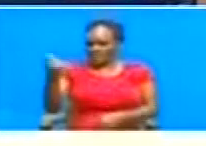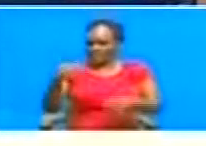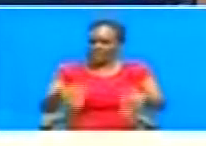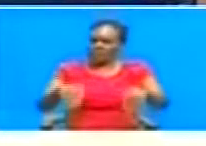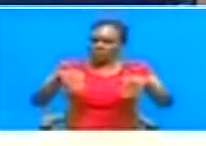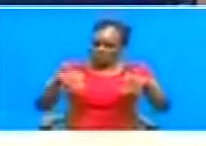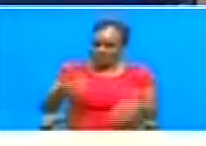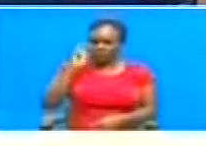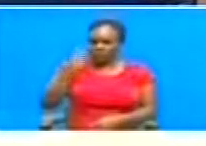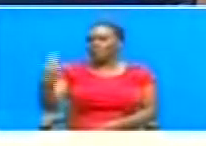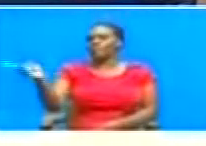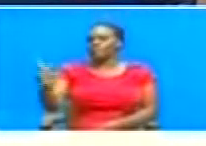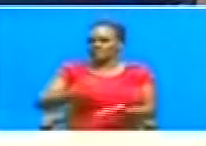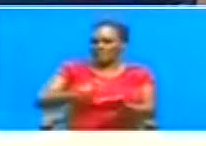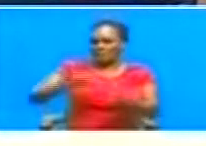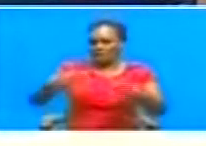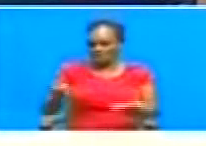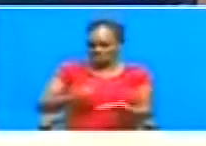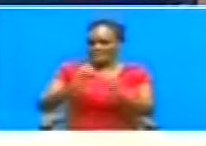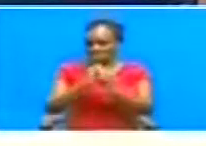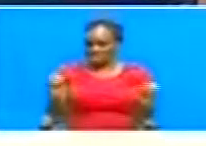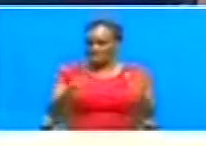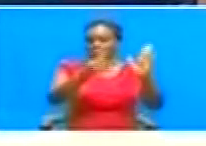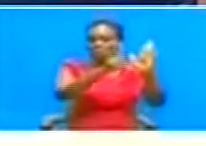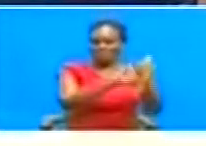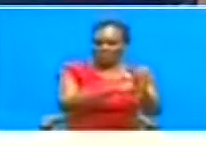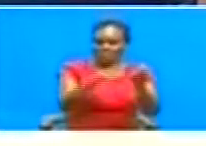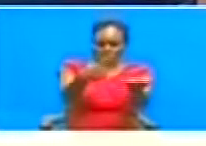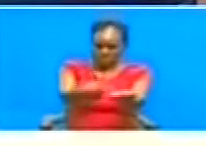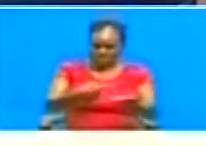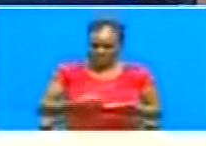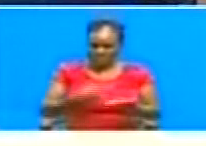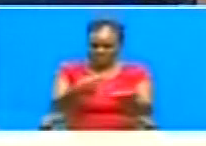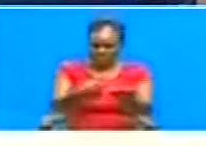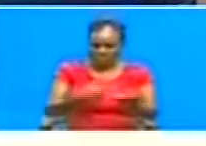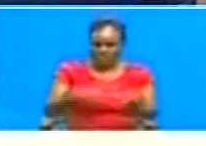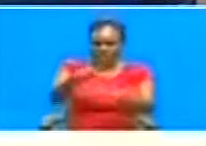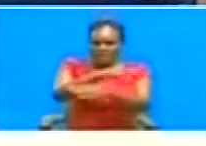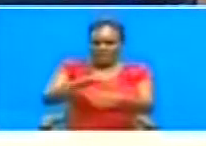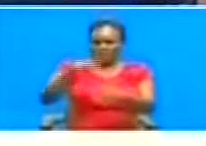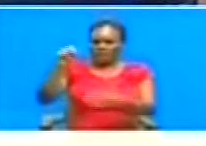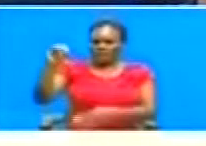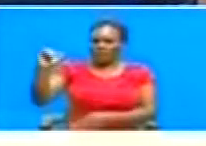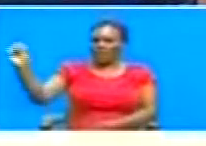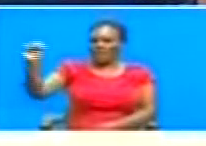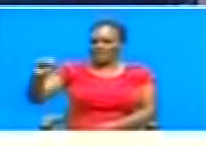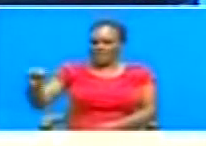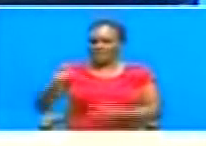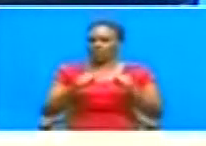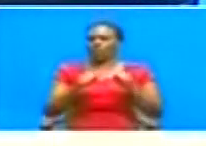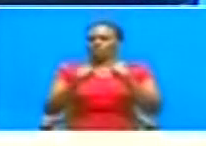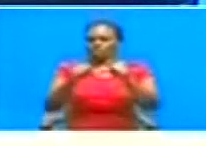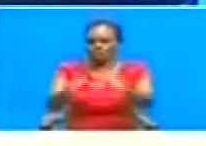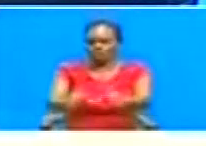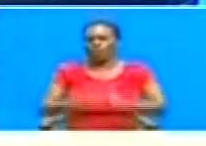see whether the President will sign the bill into law, the debate over graft at the National Youth Service continues to dominate